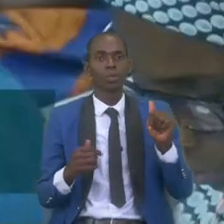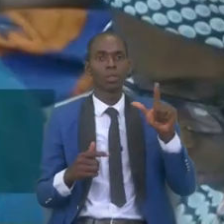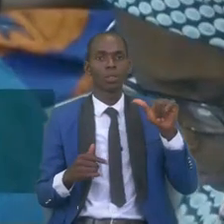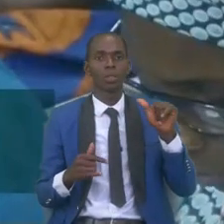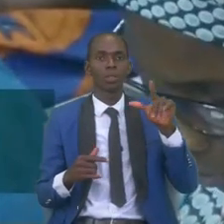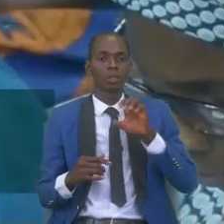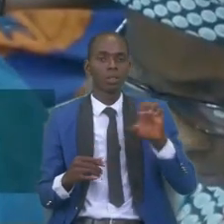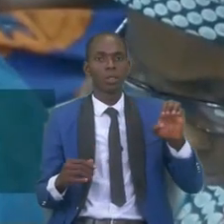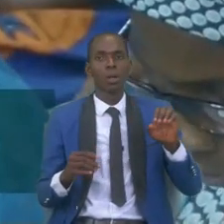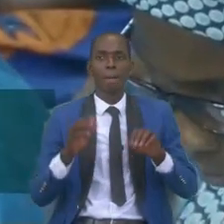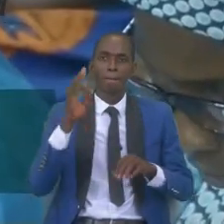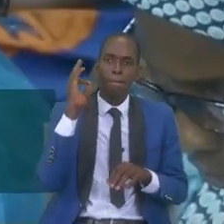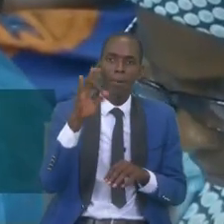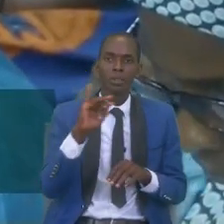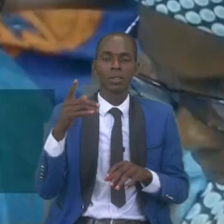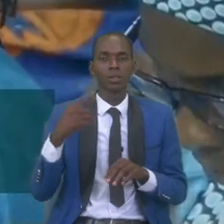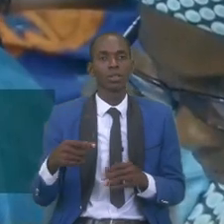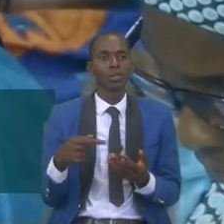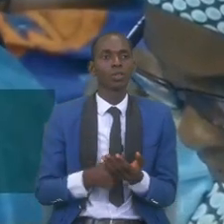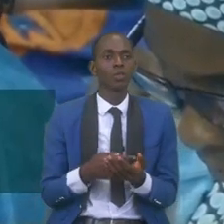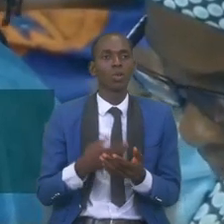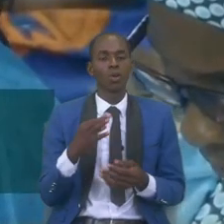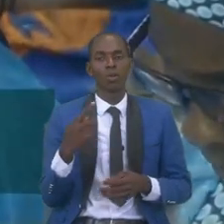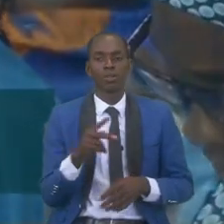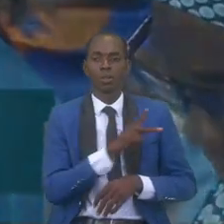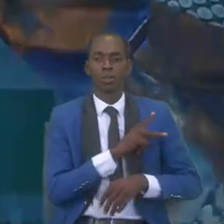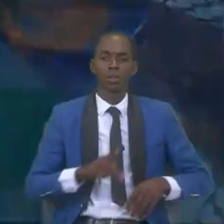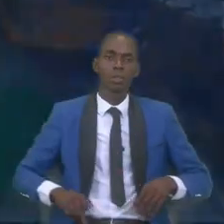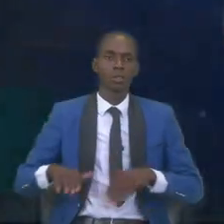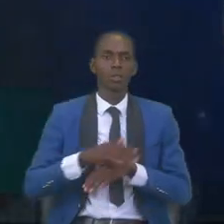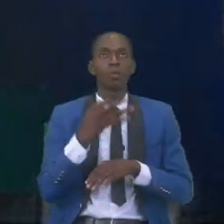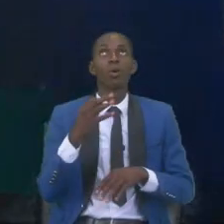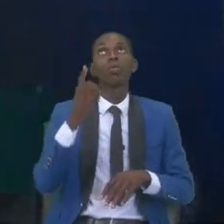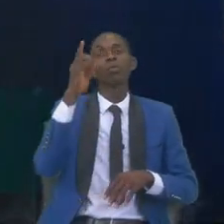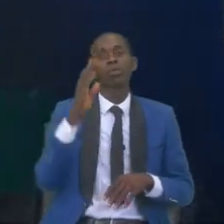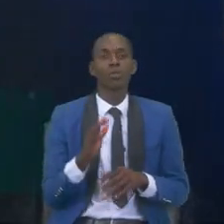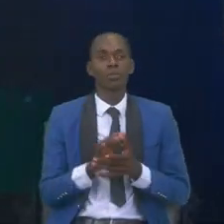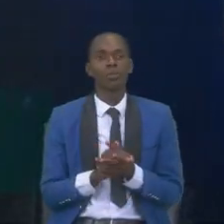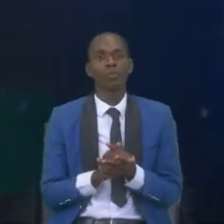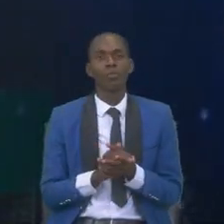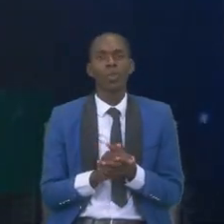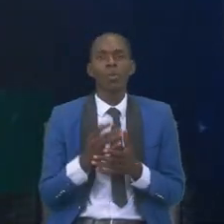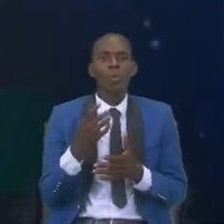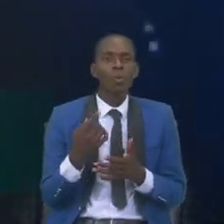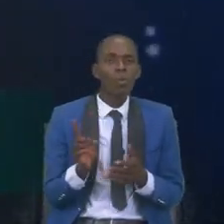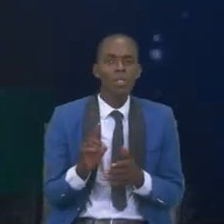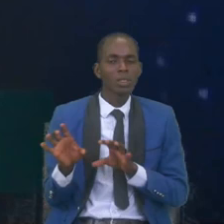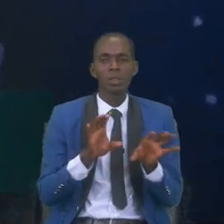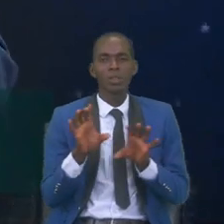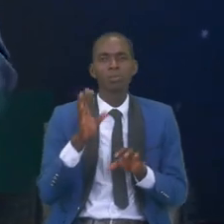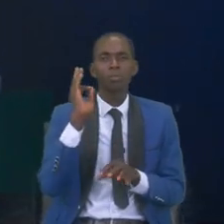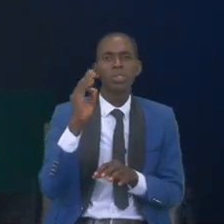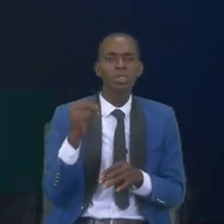the gospel of the kingdom of God. What did he preach in the gospel? Look at verse